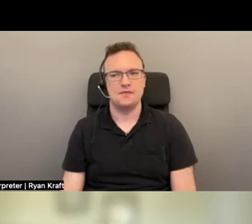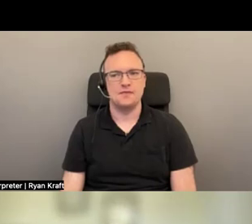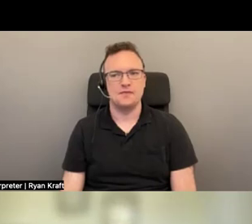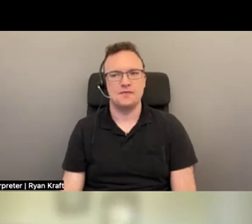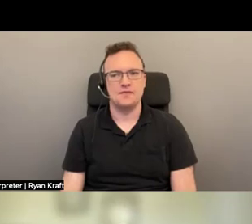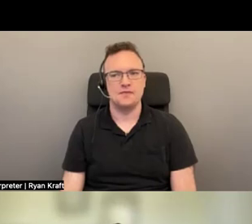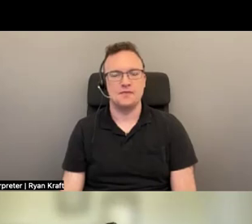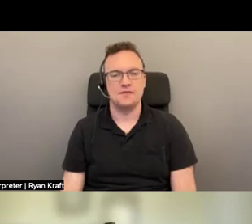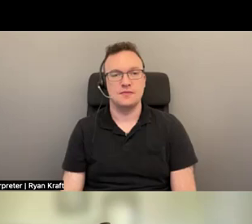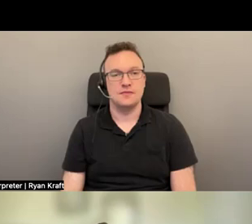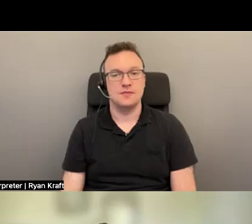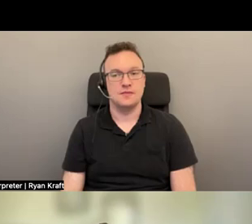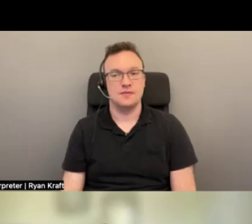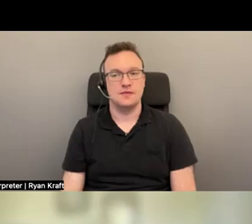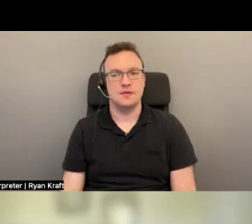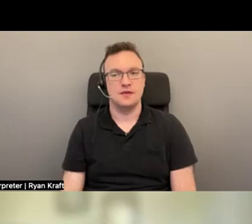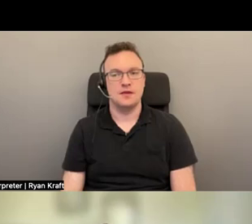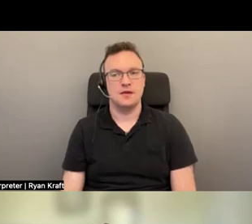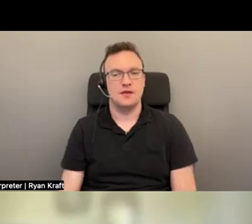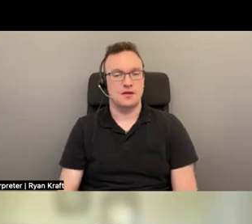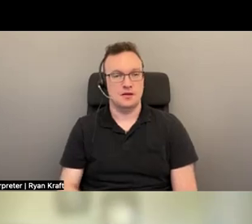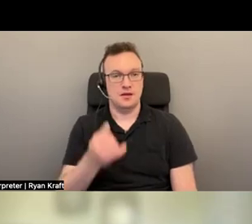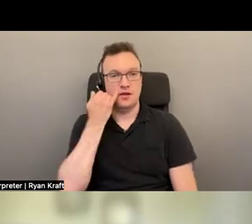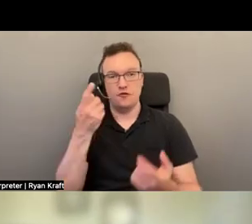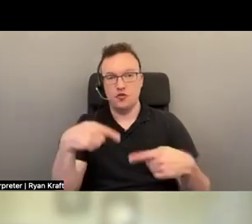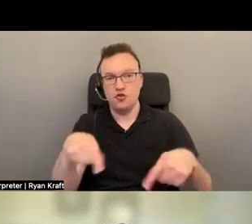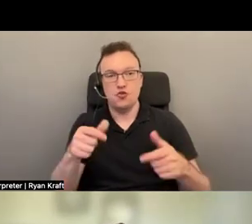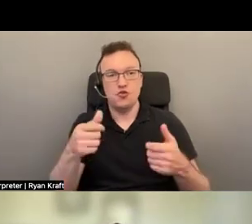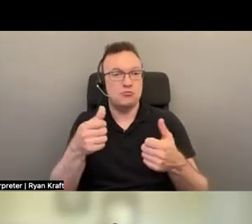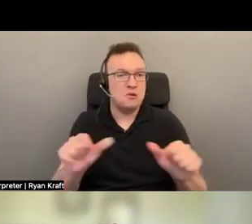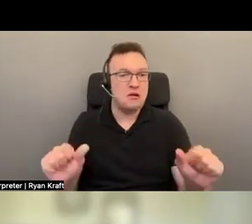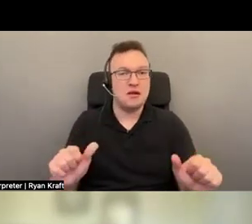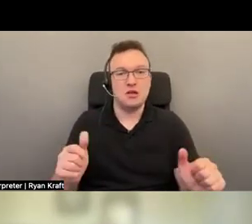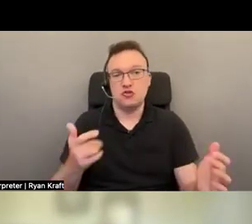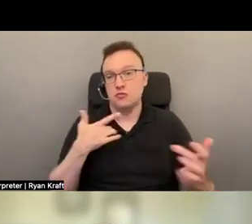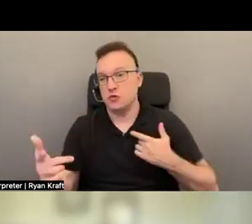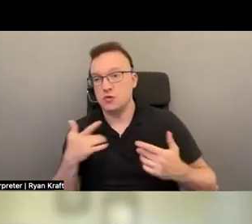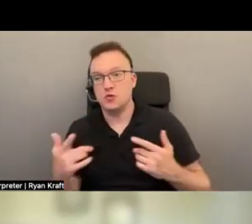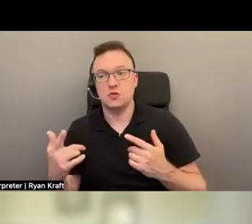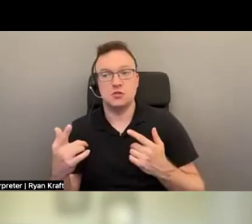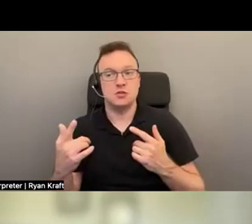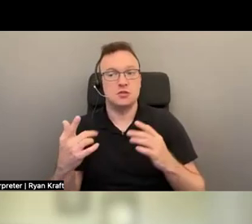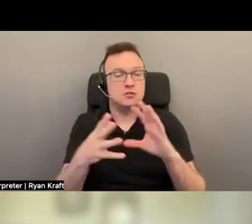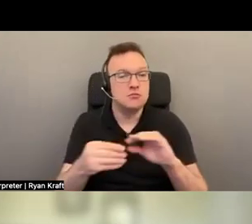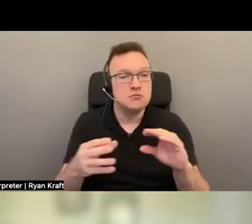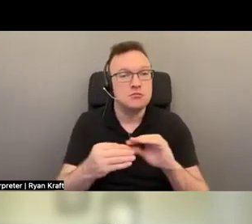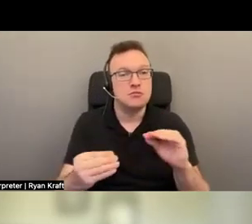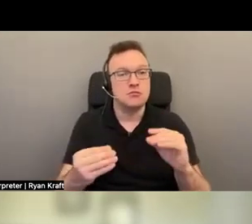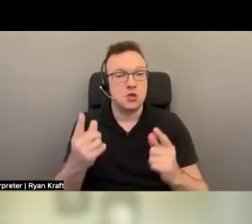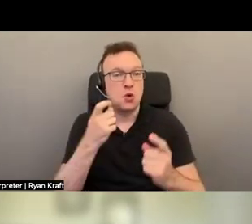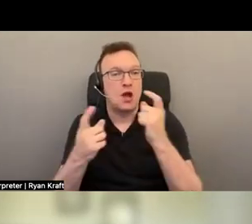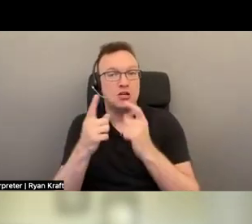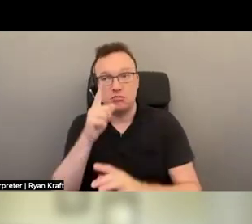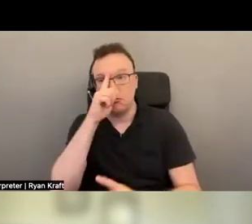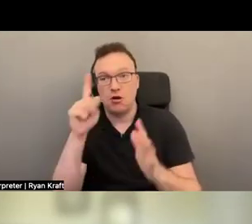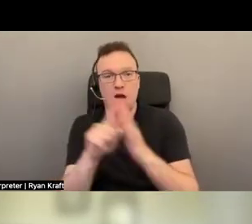hesitate to contact me with any comments,